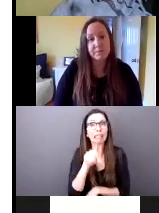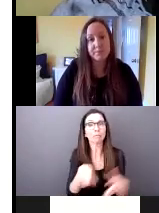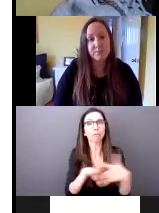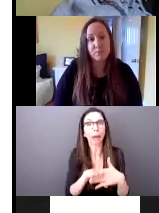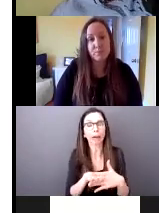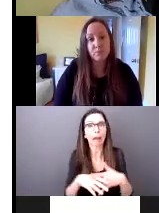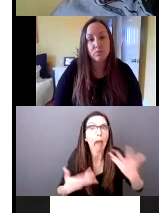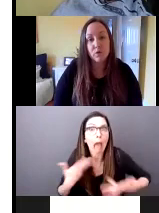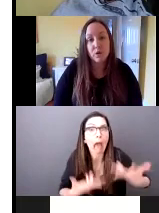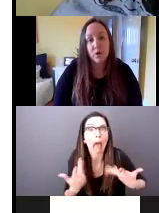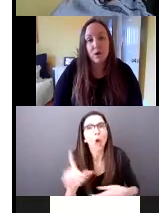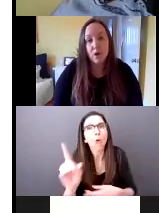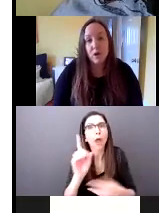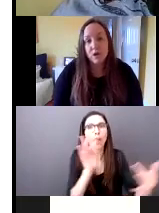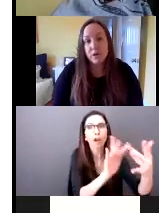questions.